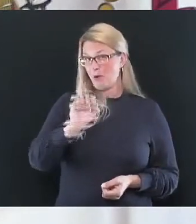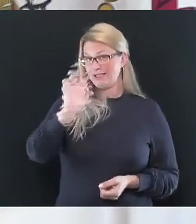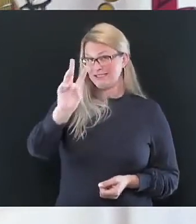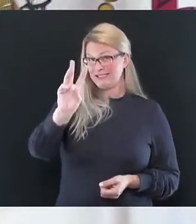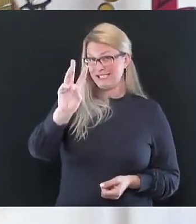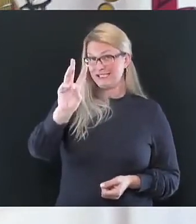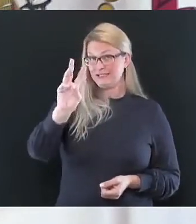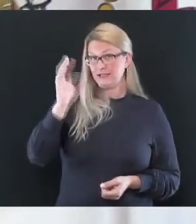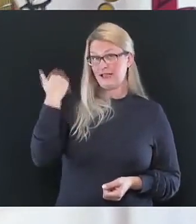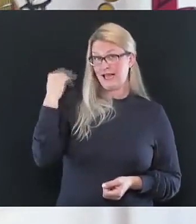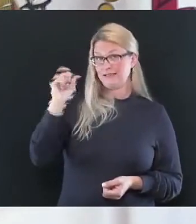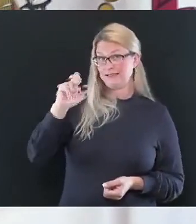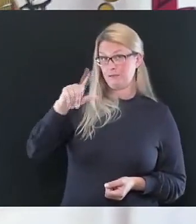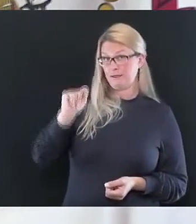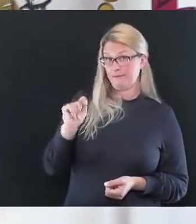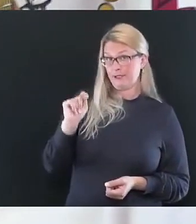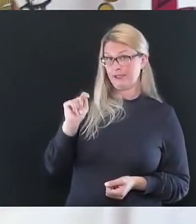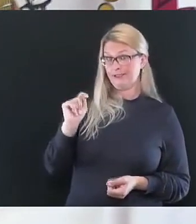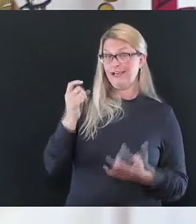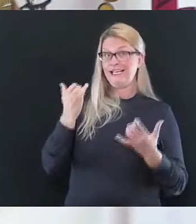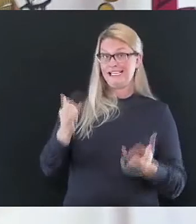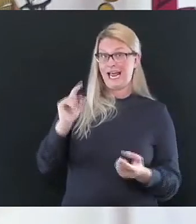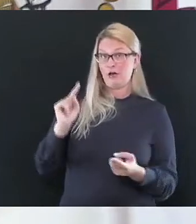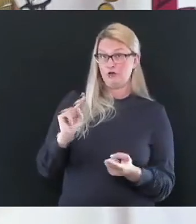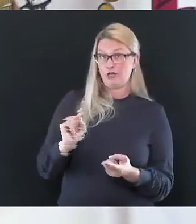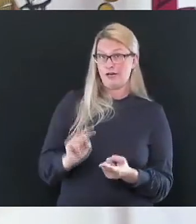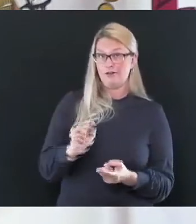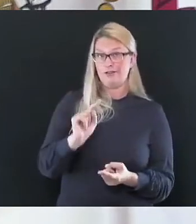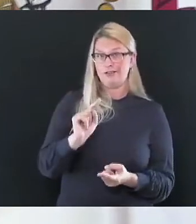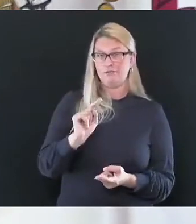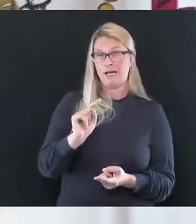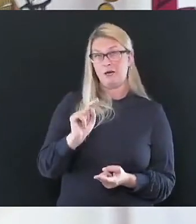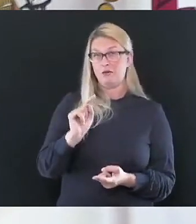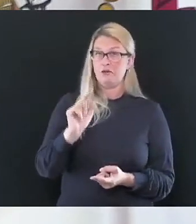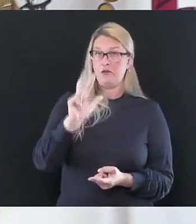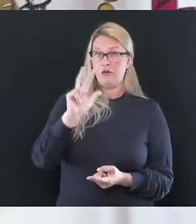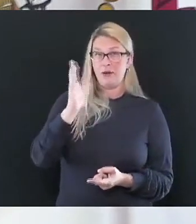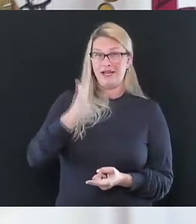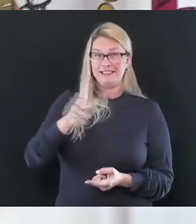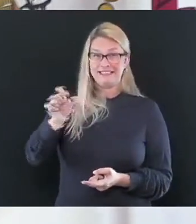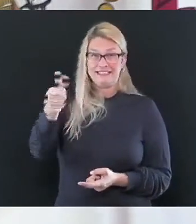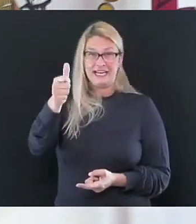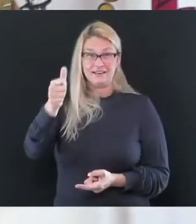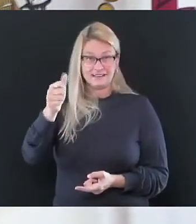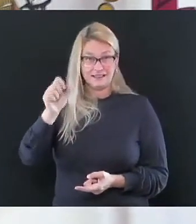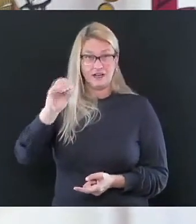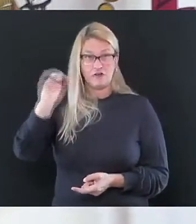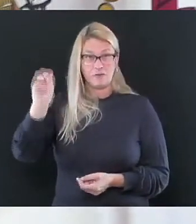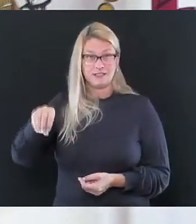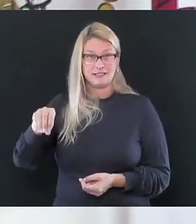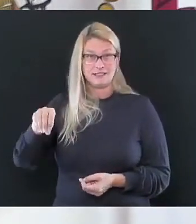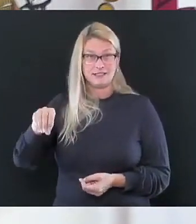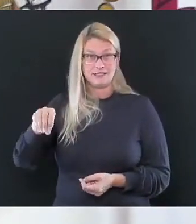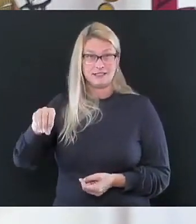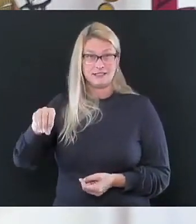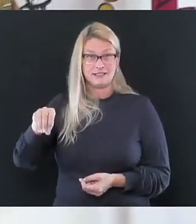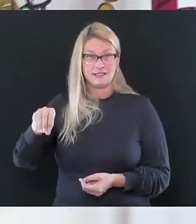8.6% in September. It's down 0.3% from the previous month.